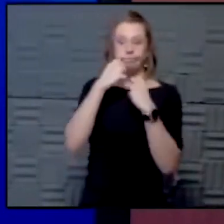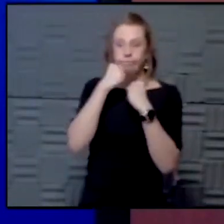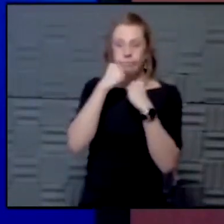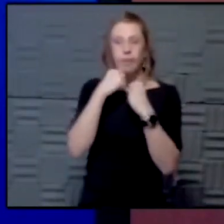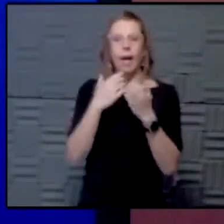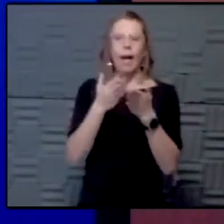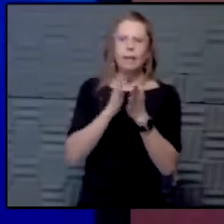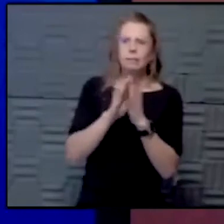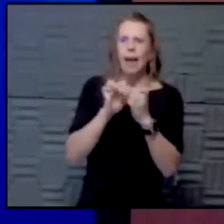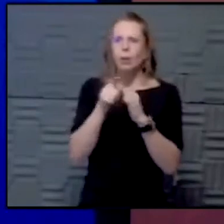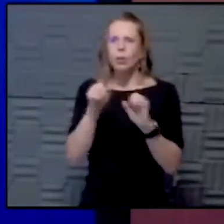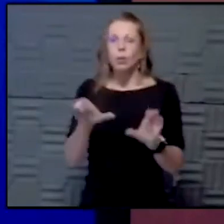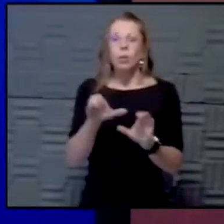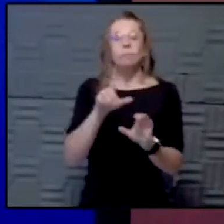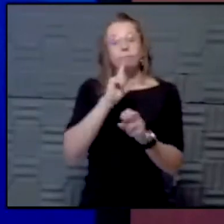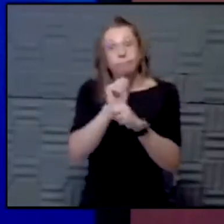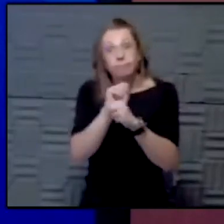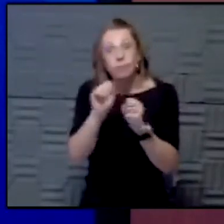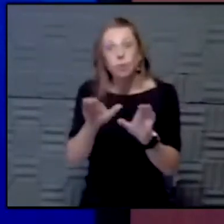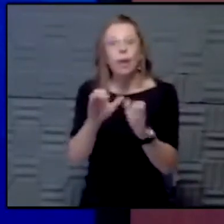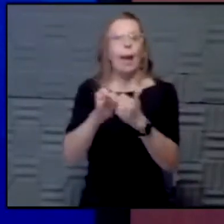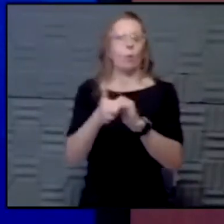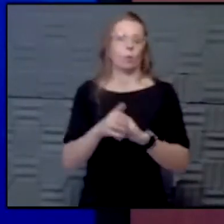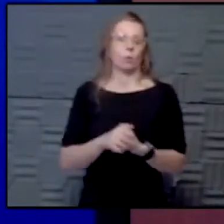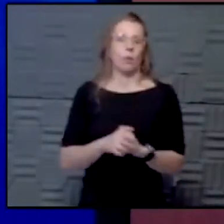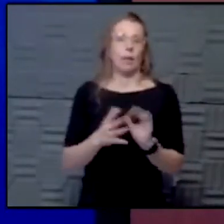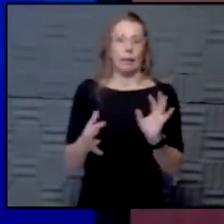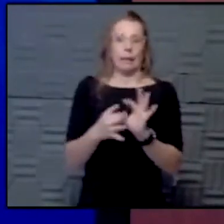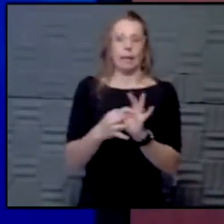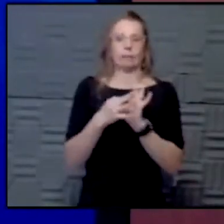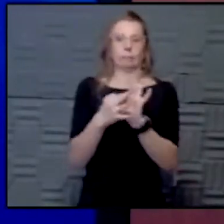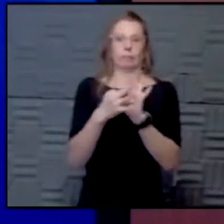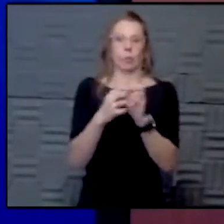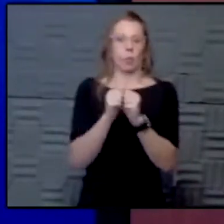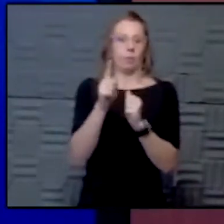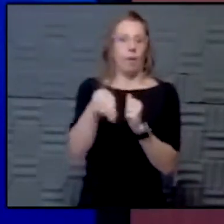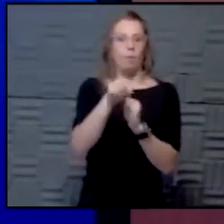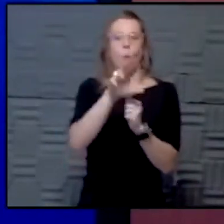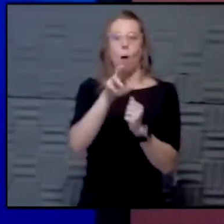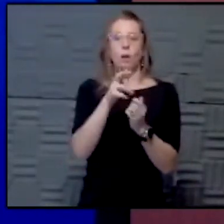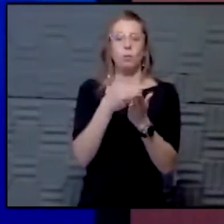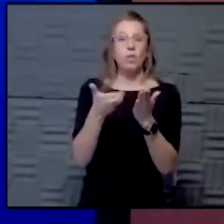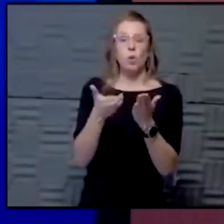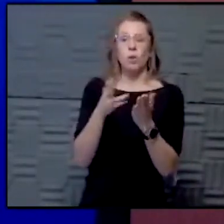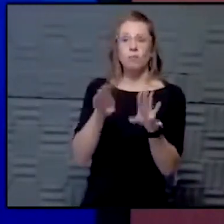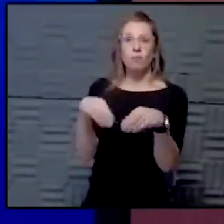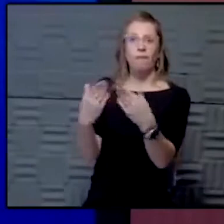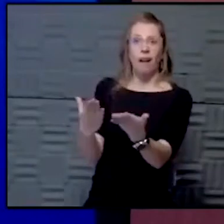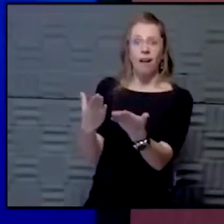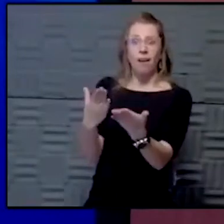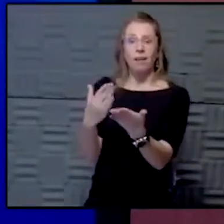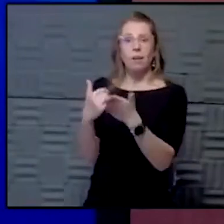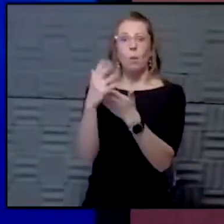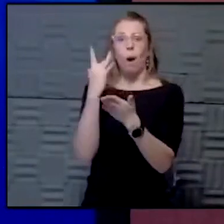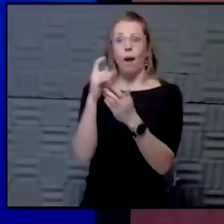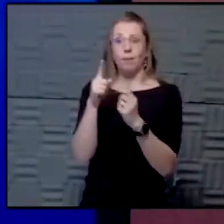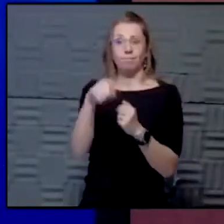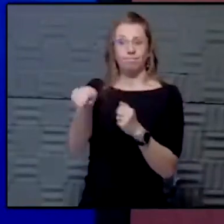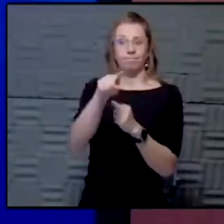doing and how they're really doing, and connect them in whatever way you can with any services they might need to keep them